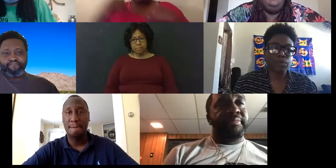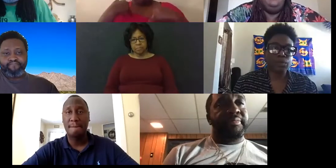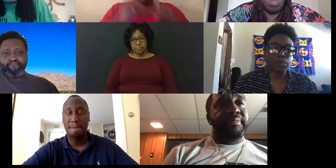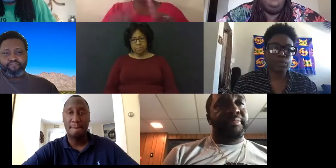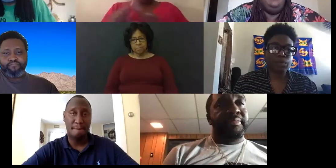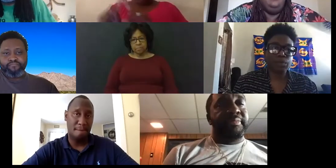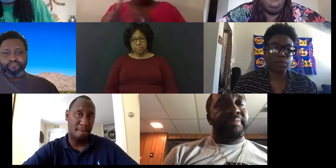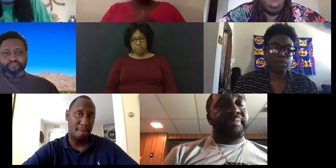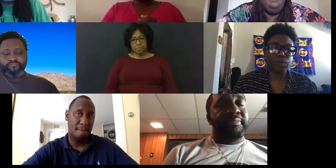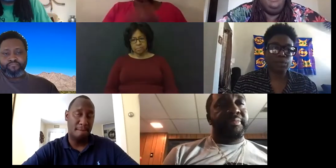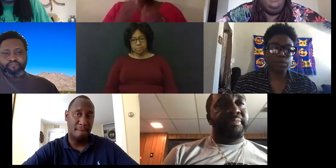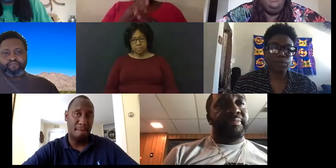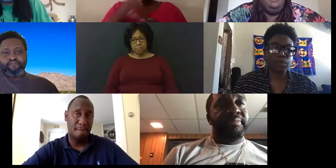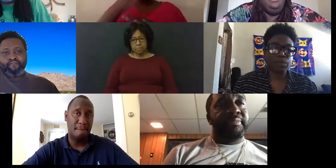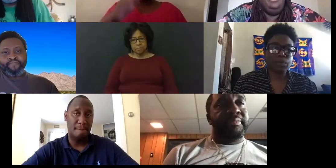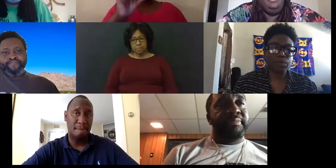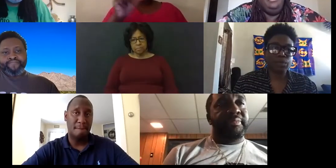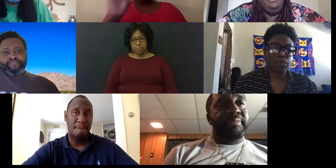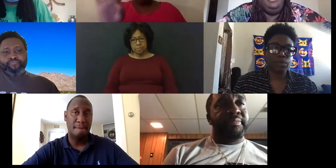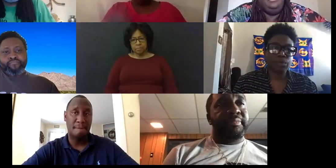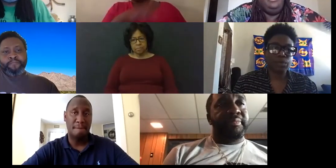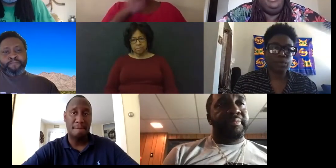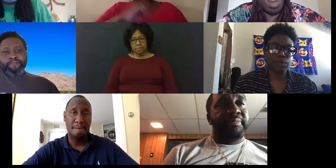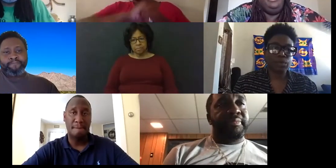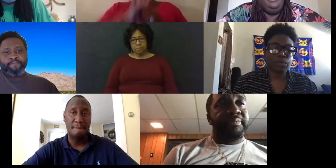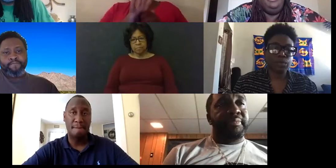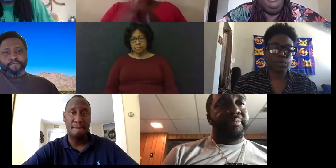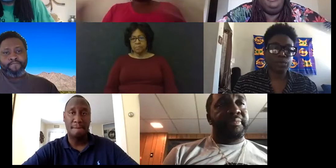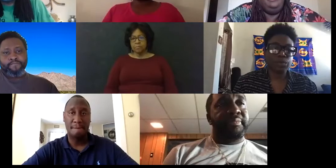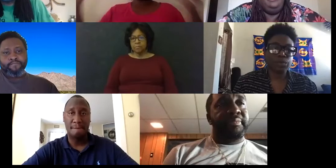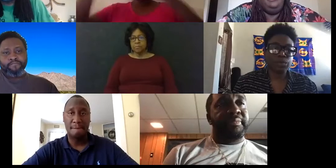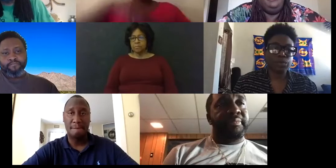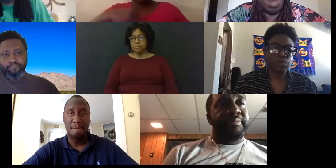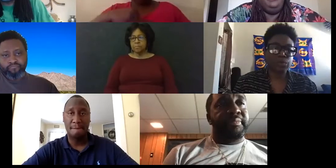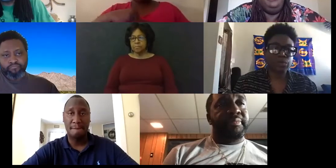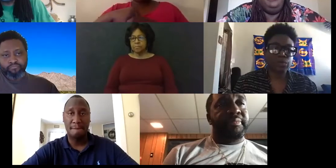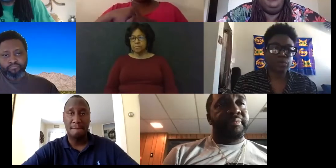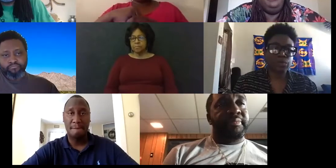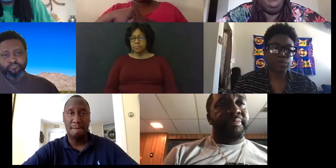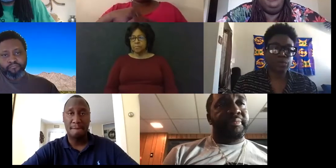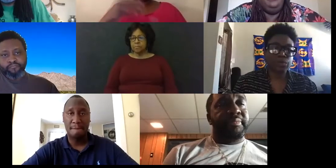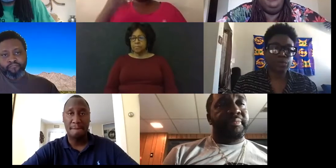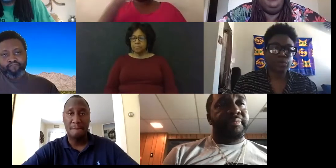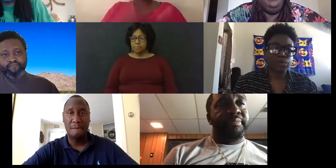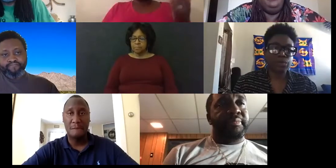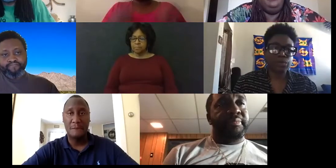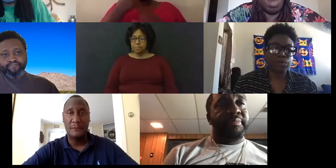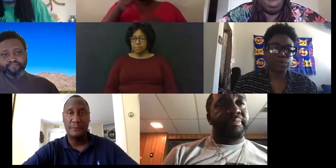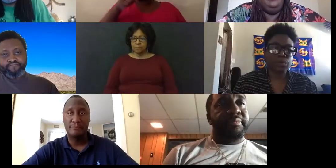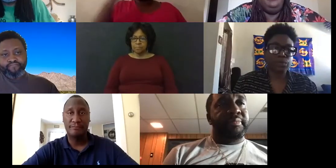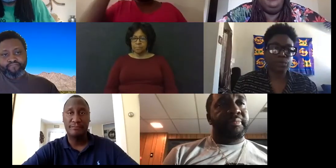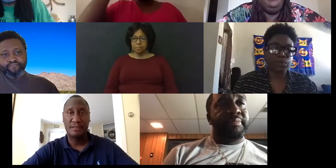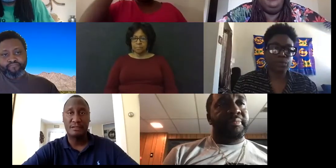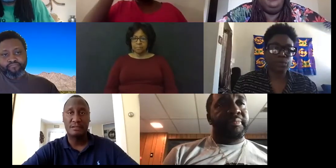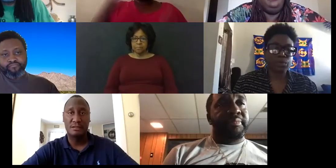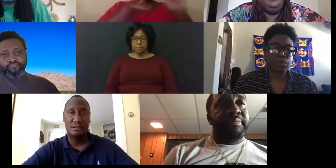after the George Floyd, and then we had COVID, everything mixed in that. What do you think made the powers of be and